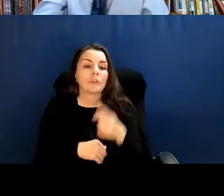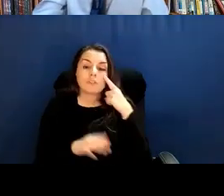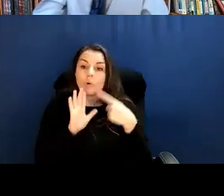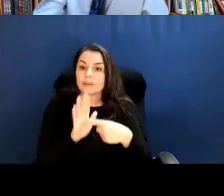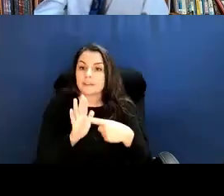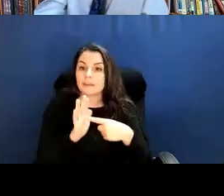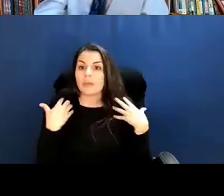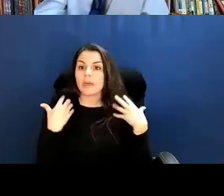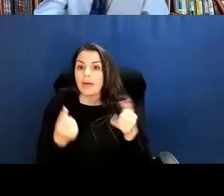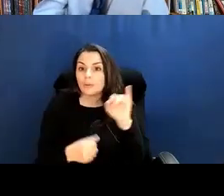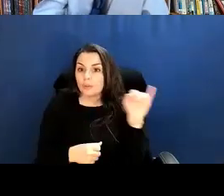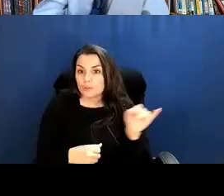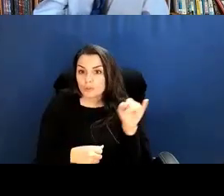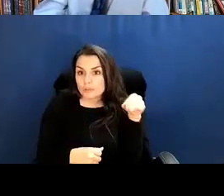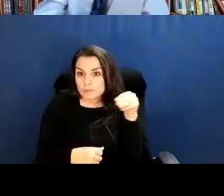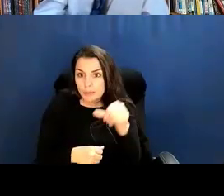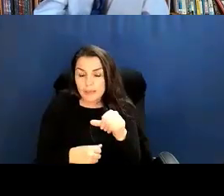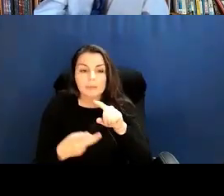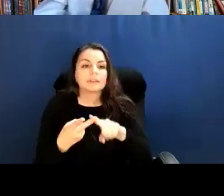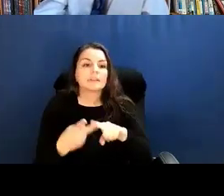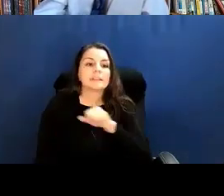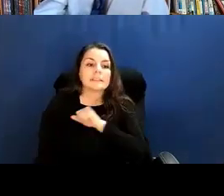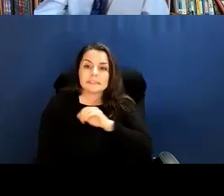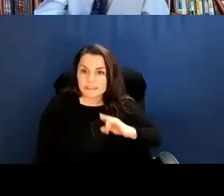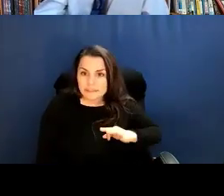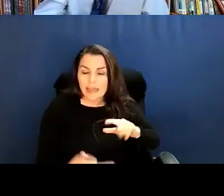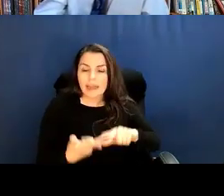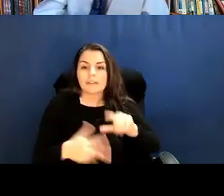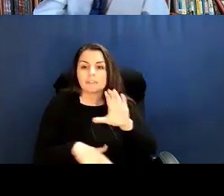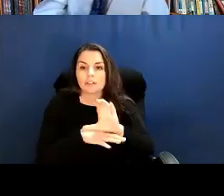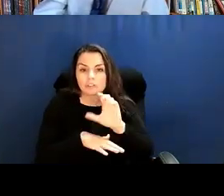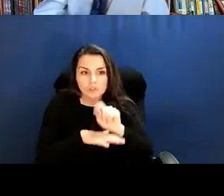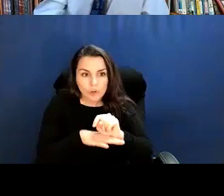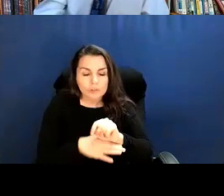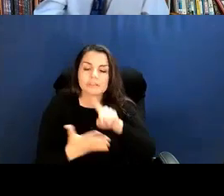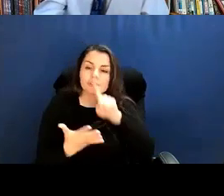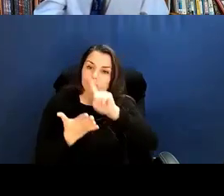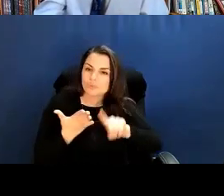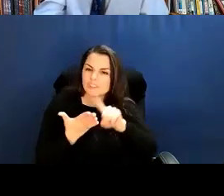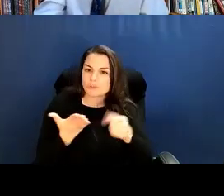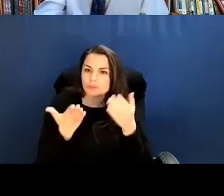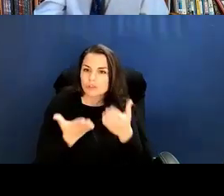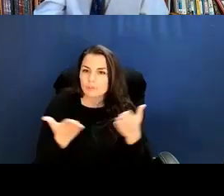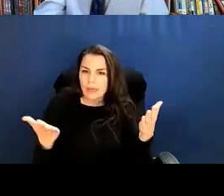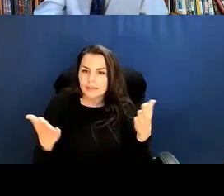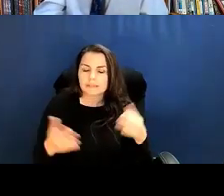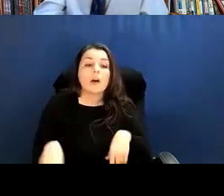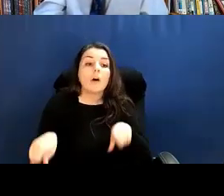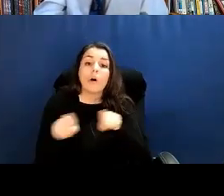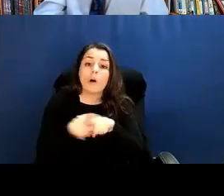for health insurance, staff, consultants, research supplies. I should have included here